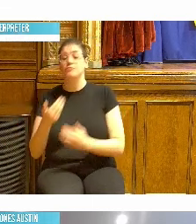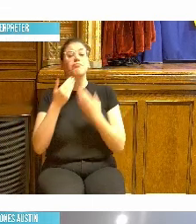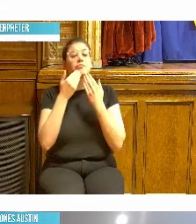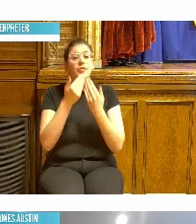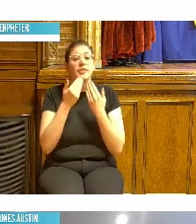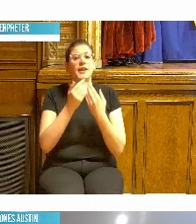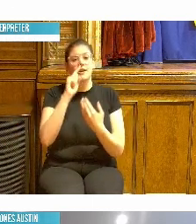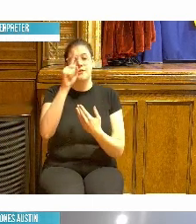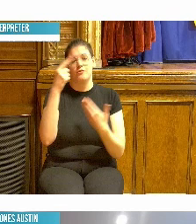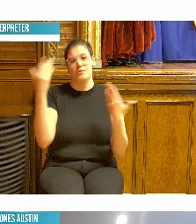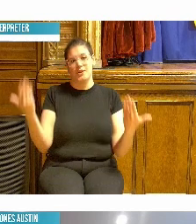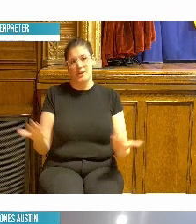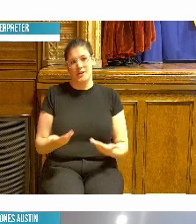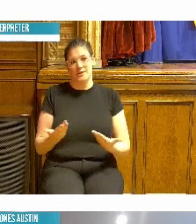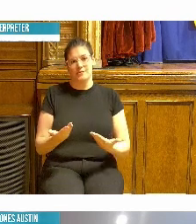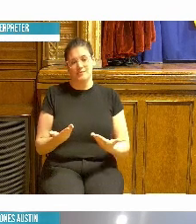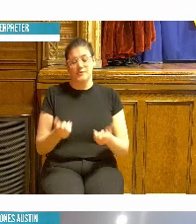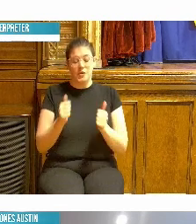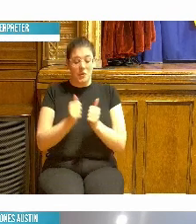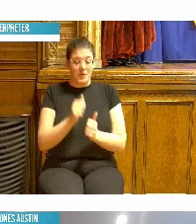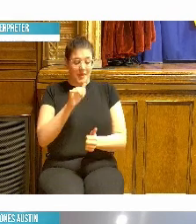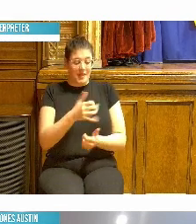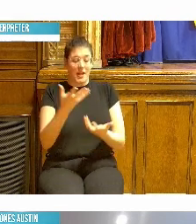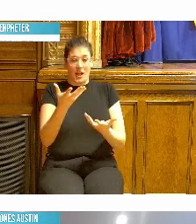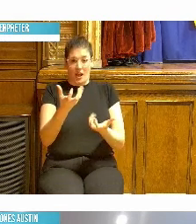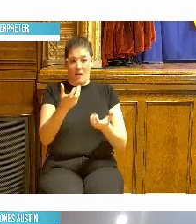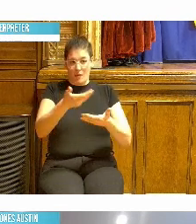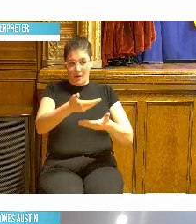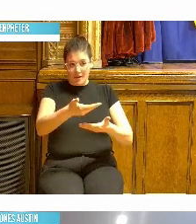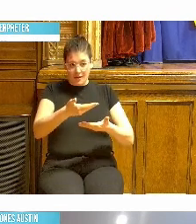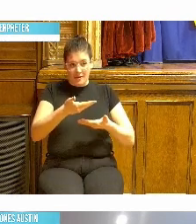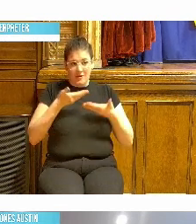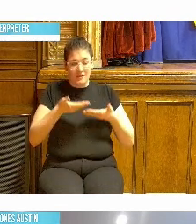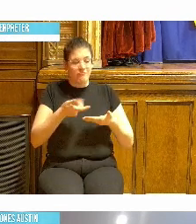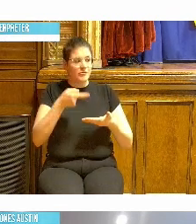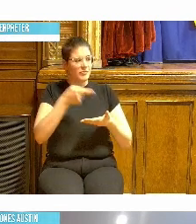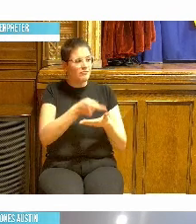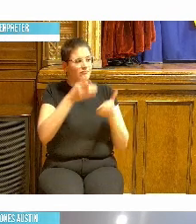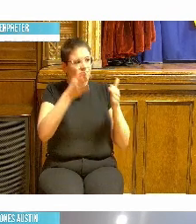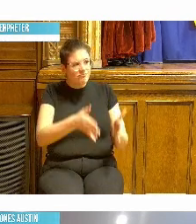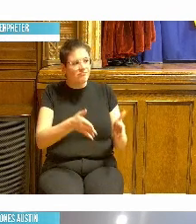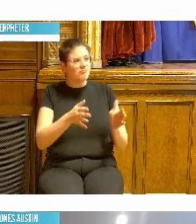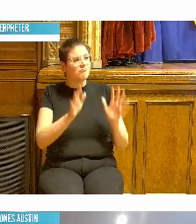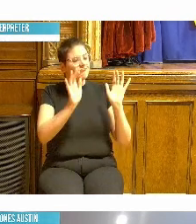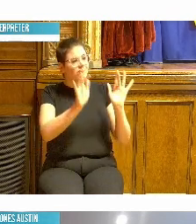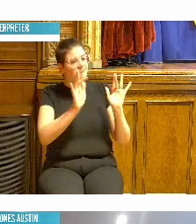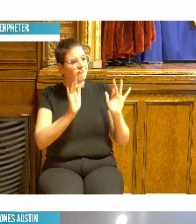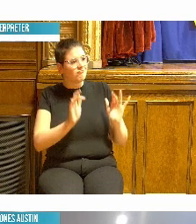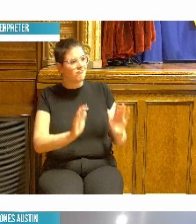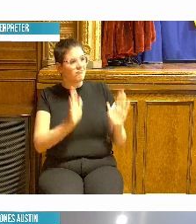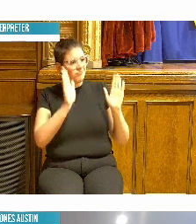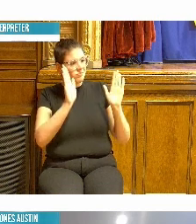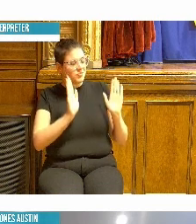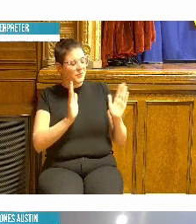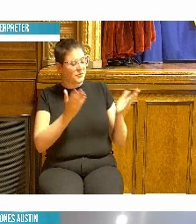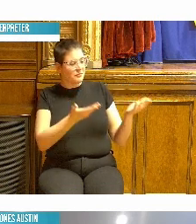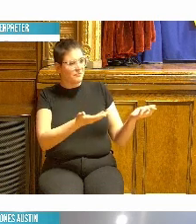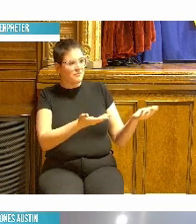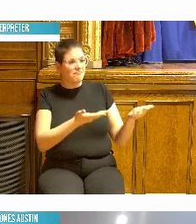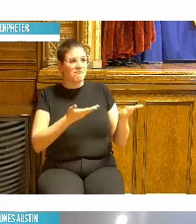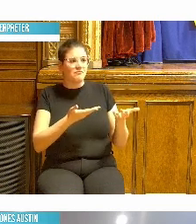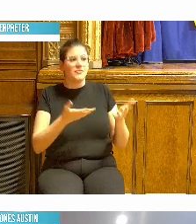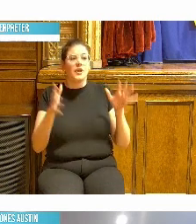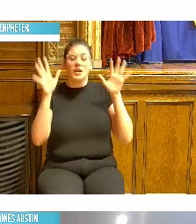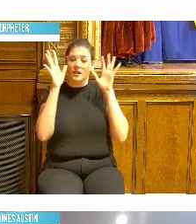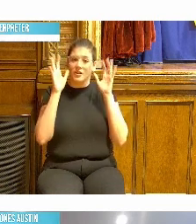And with that, I want to invite someone that I certainly admire and their great work. And we're proud to have the president